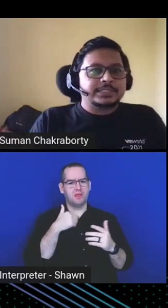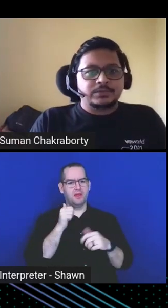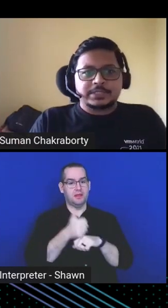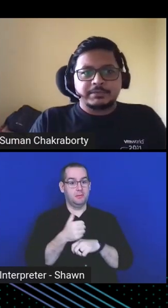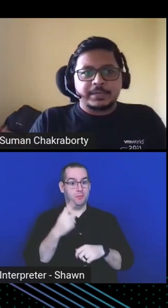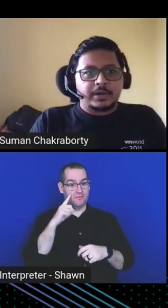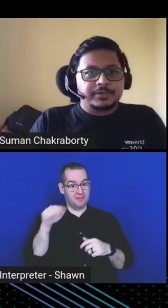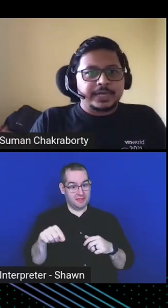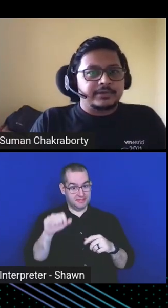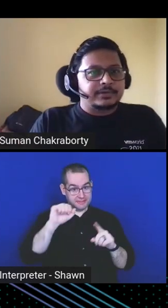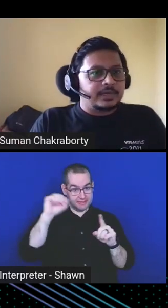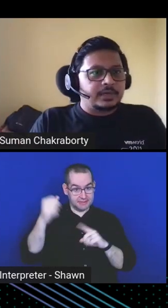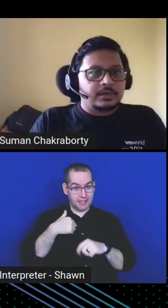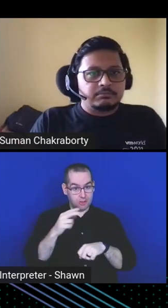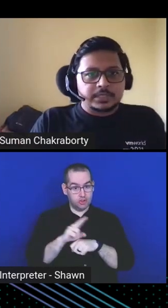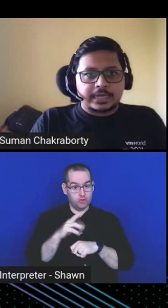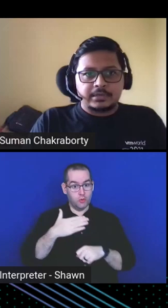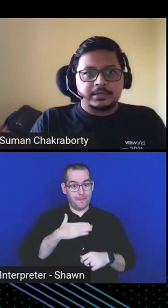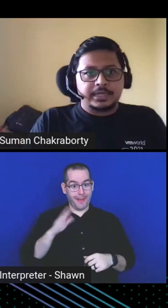I'm just using my boundary